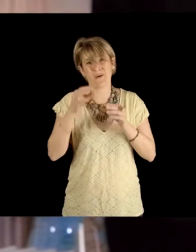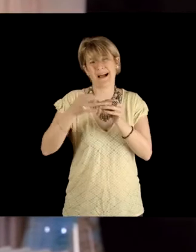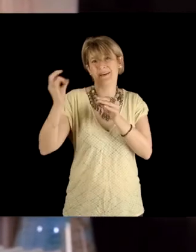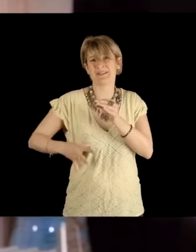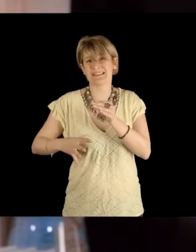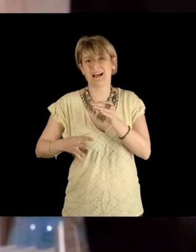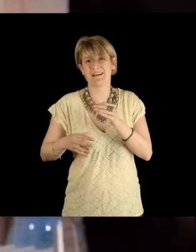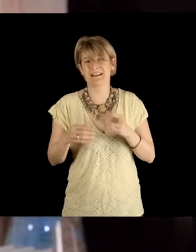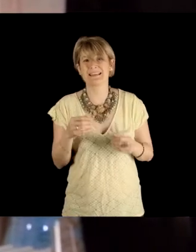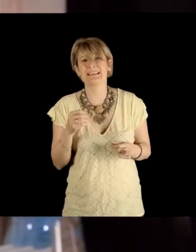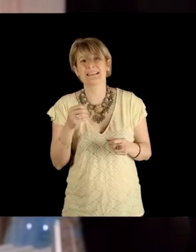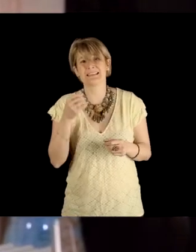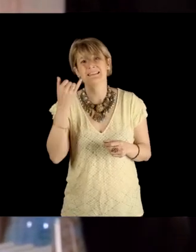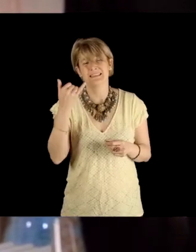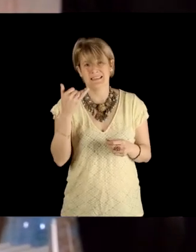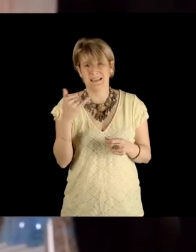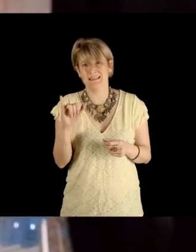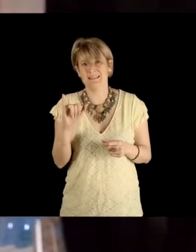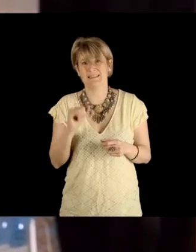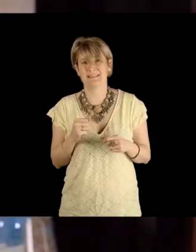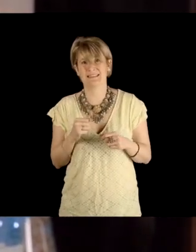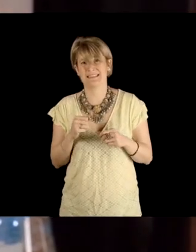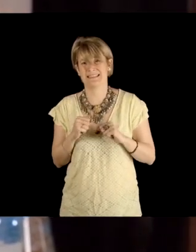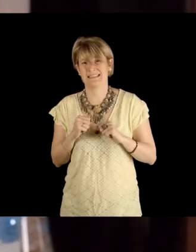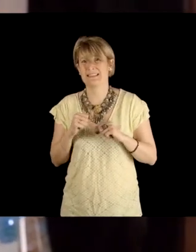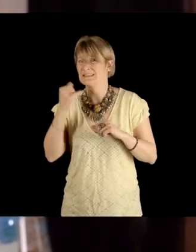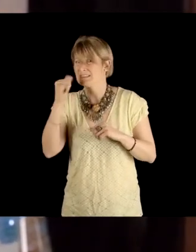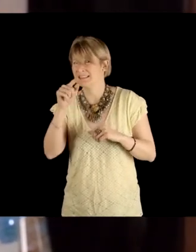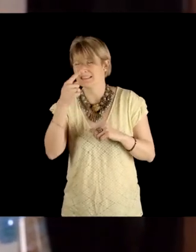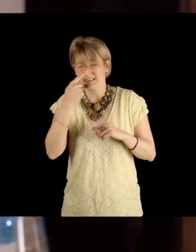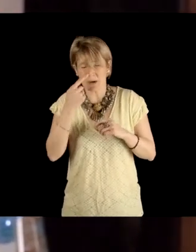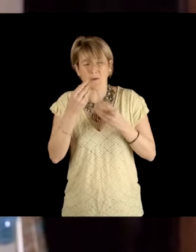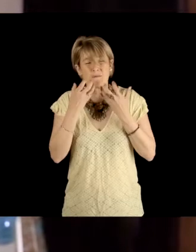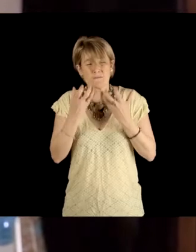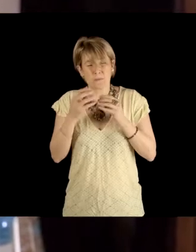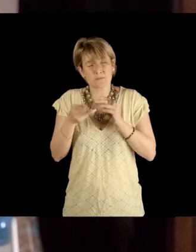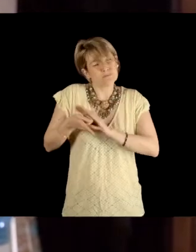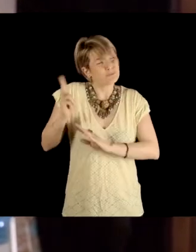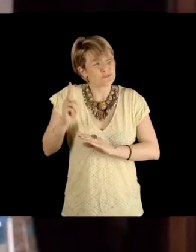Now, gently add next element to this cleaning process.